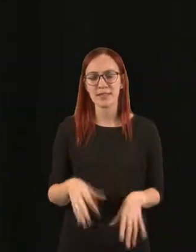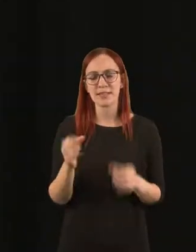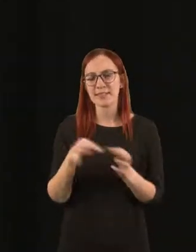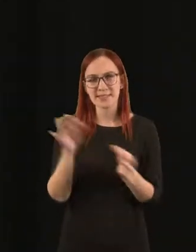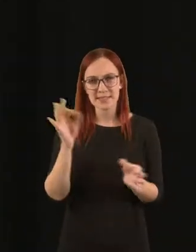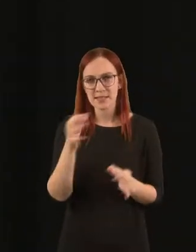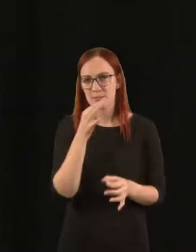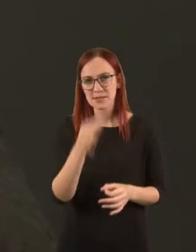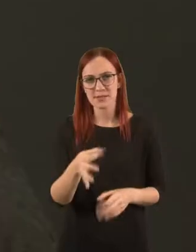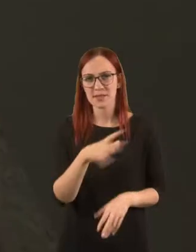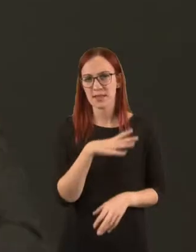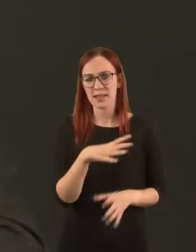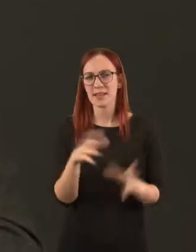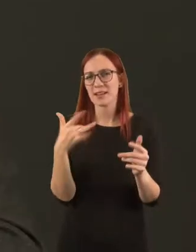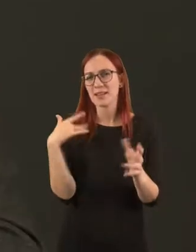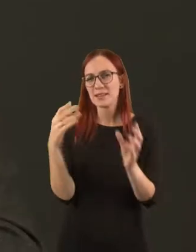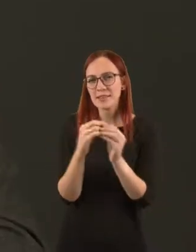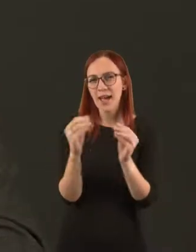at one point.